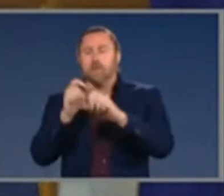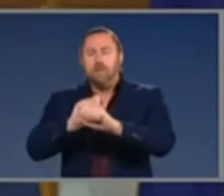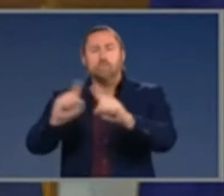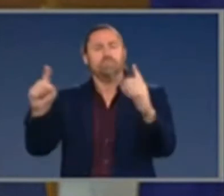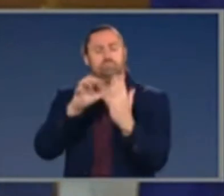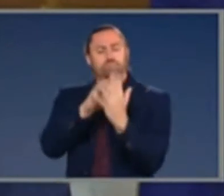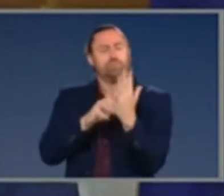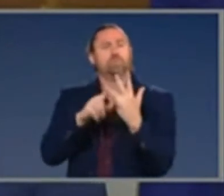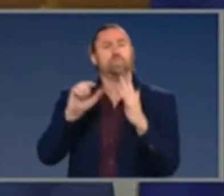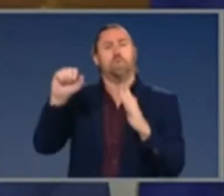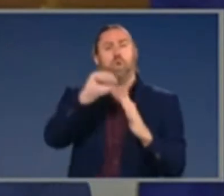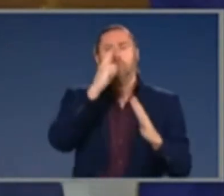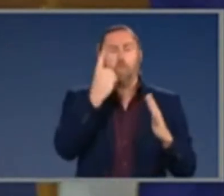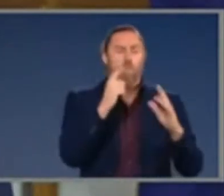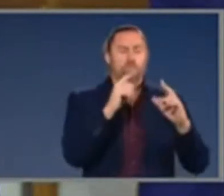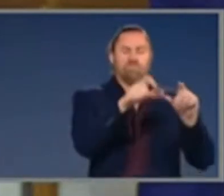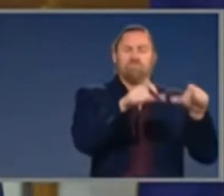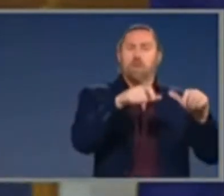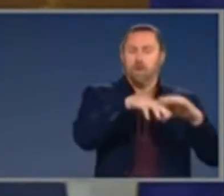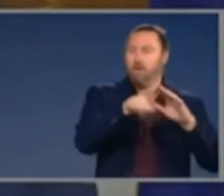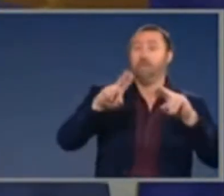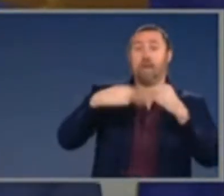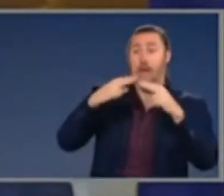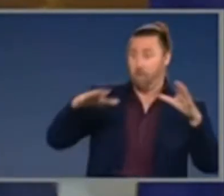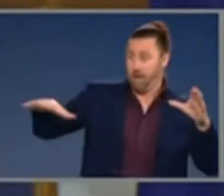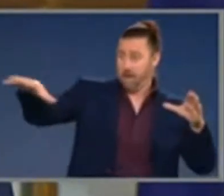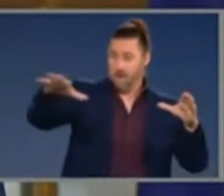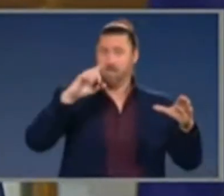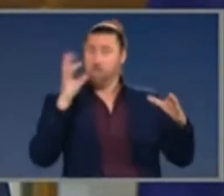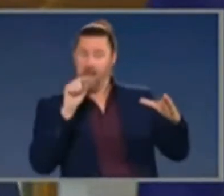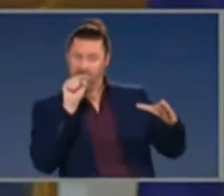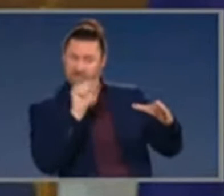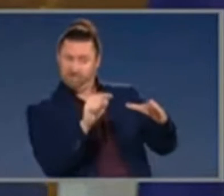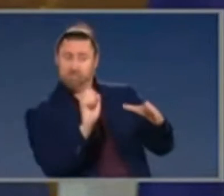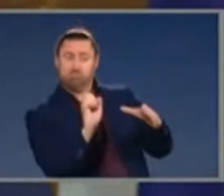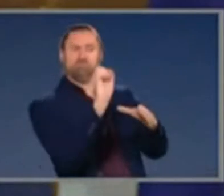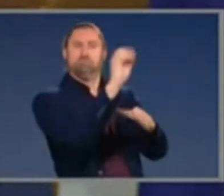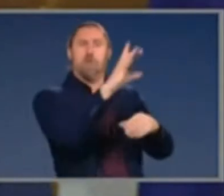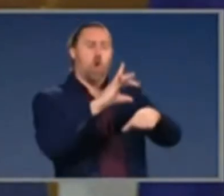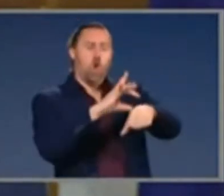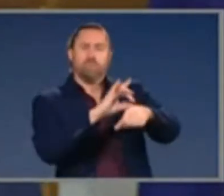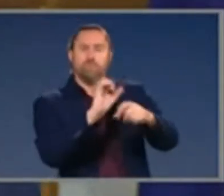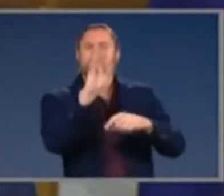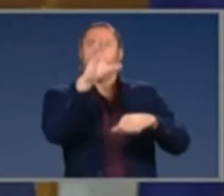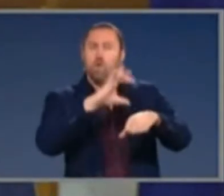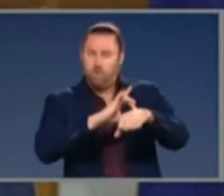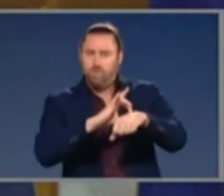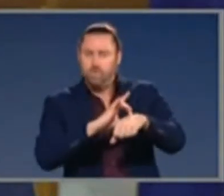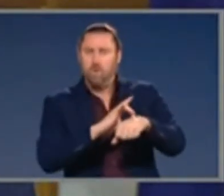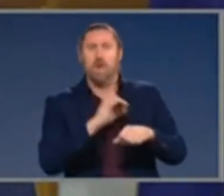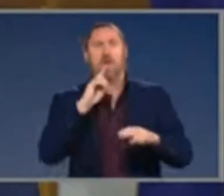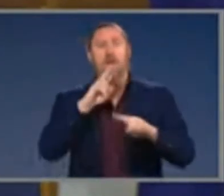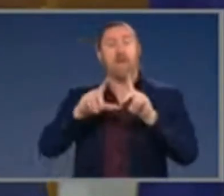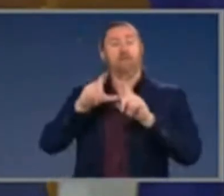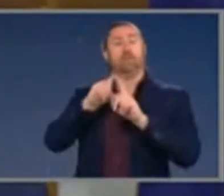families saying that they wanted to transfer the elderly residents to state-run hospitals, and the federal department resisted